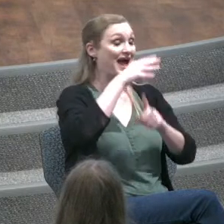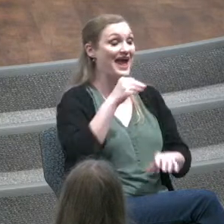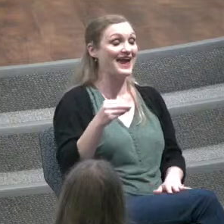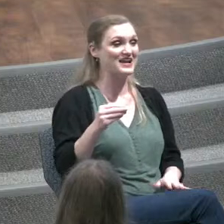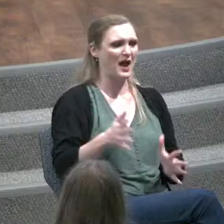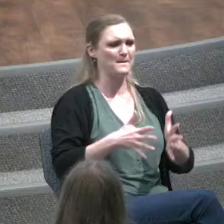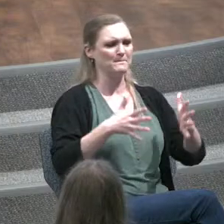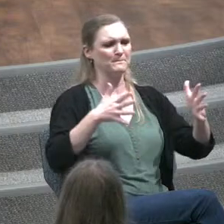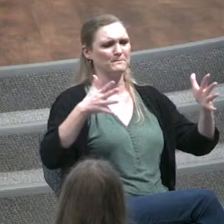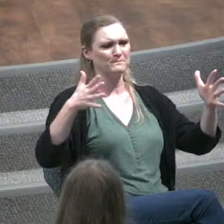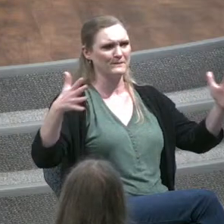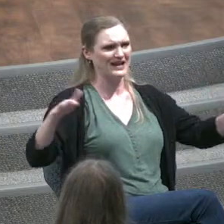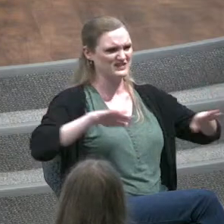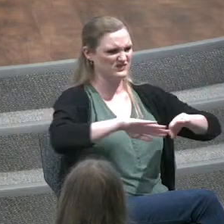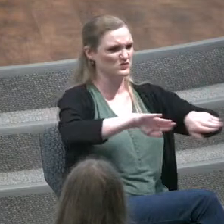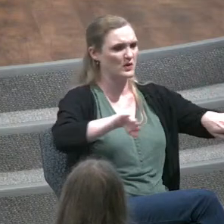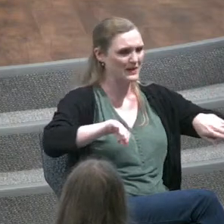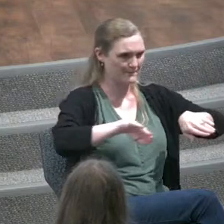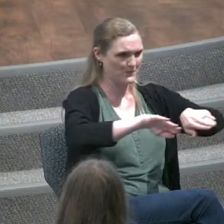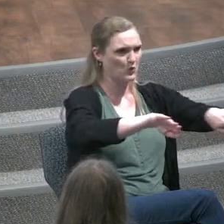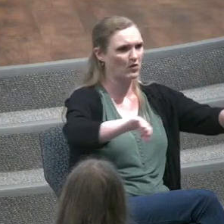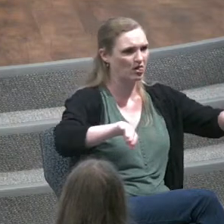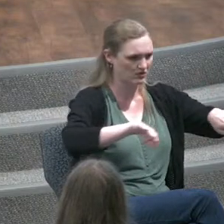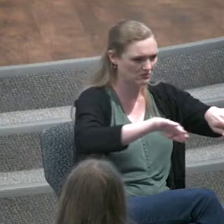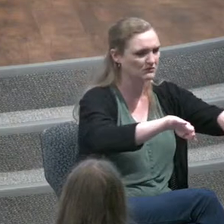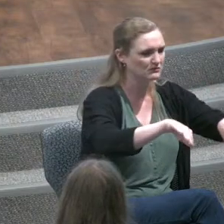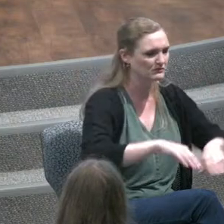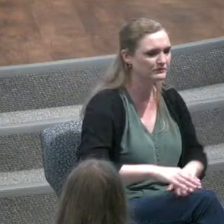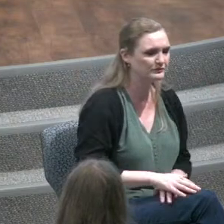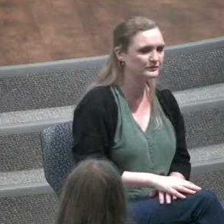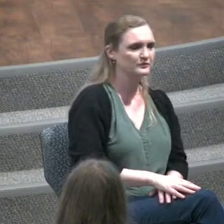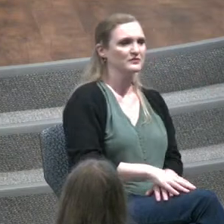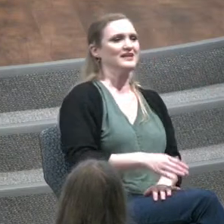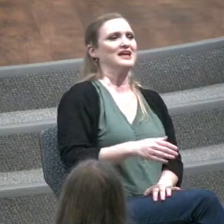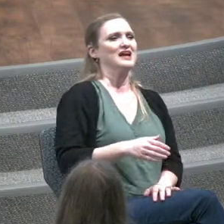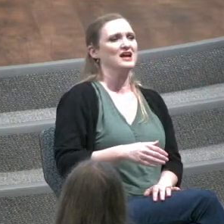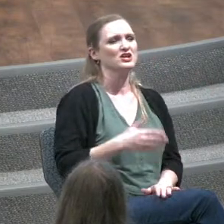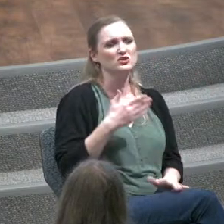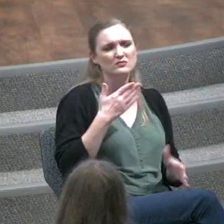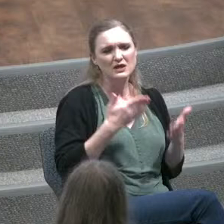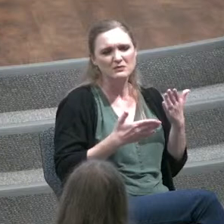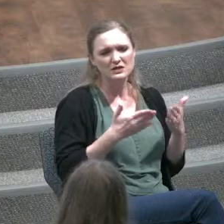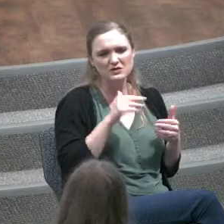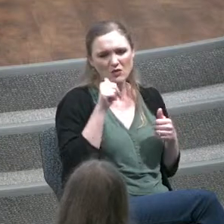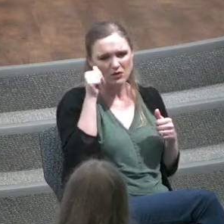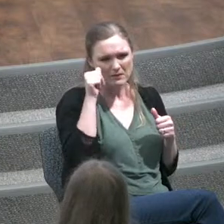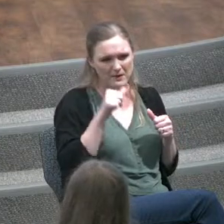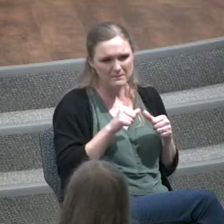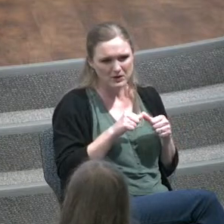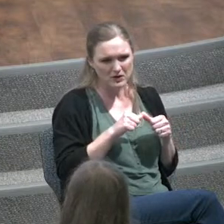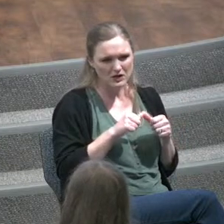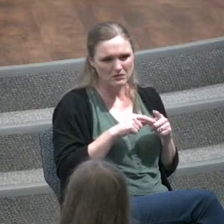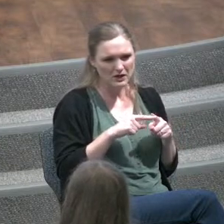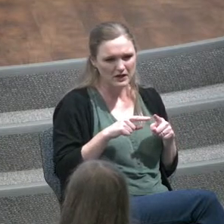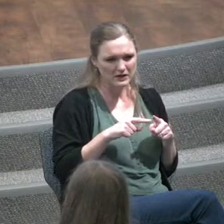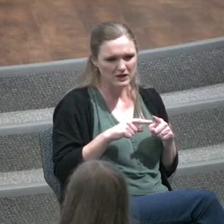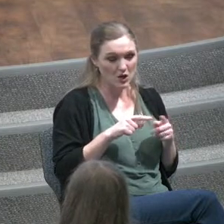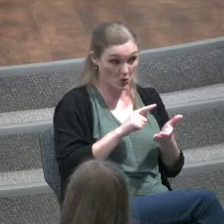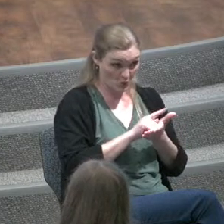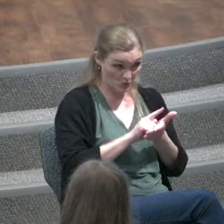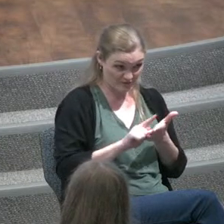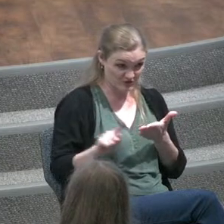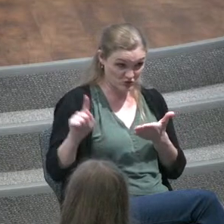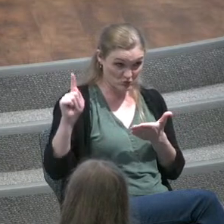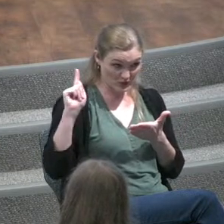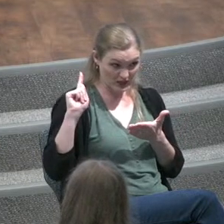and a massive swimming pool. Now, I don't expect you to remember this, for those of you that haven't been there, but back in